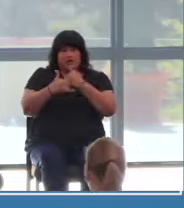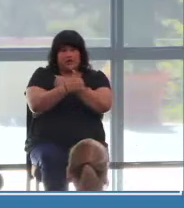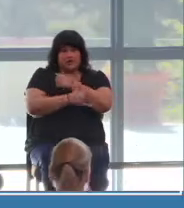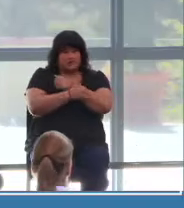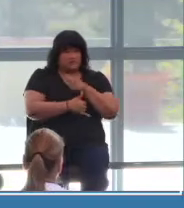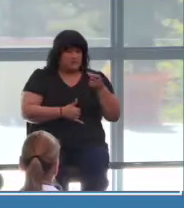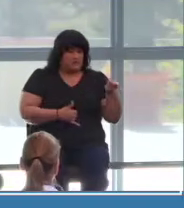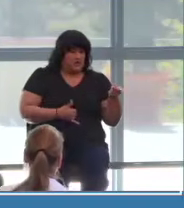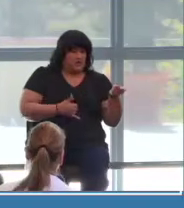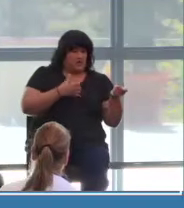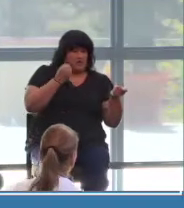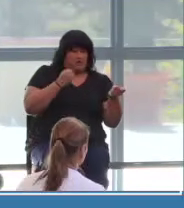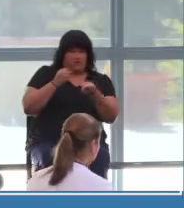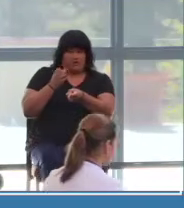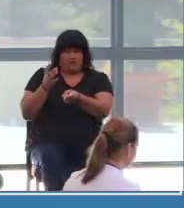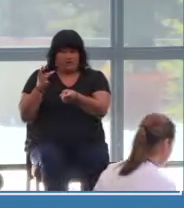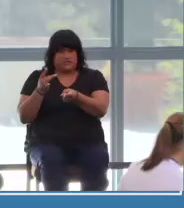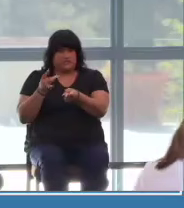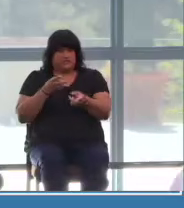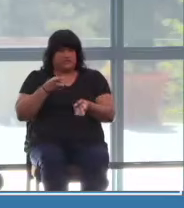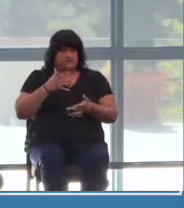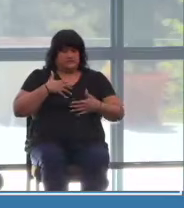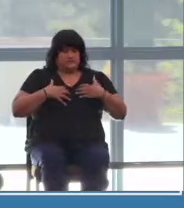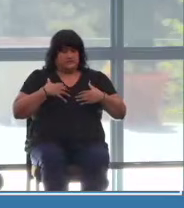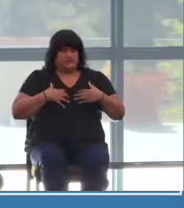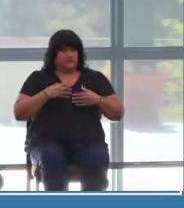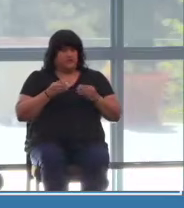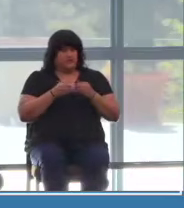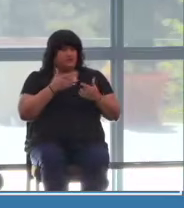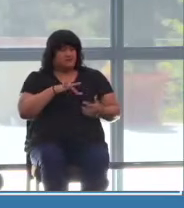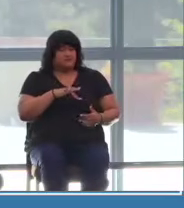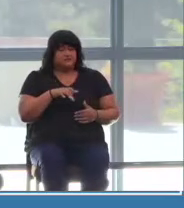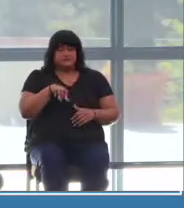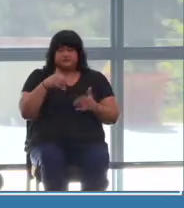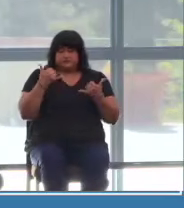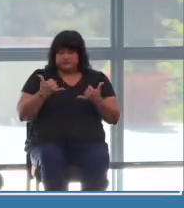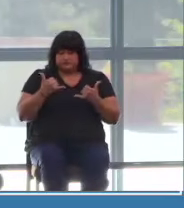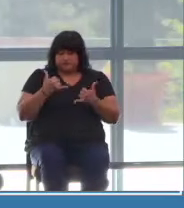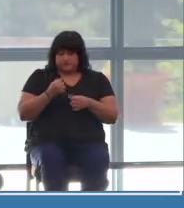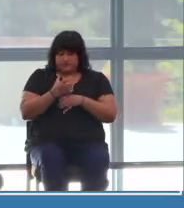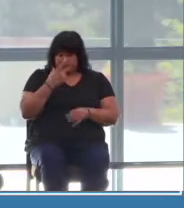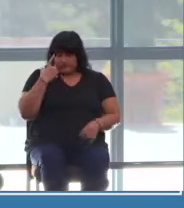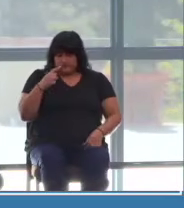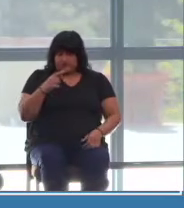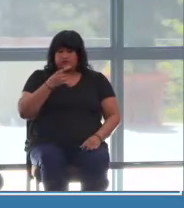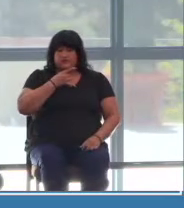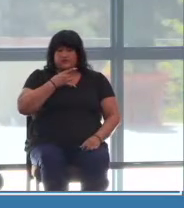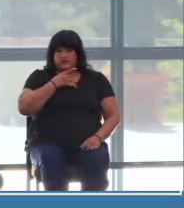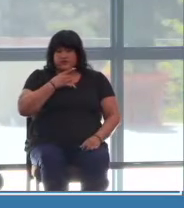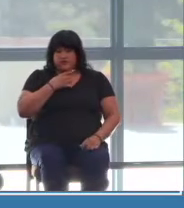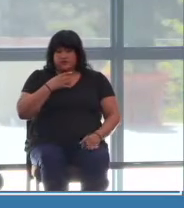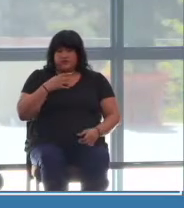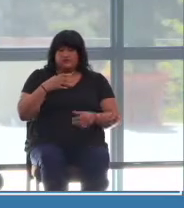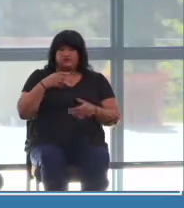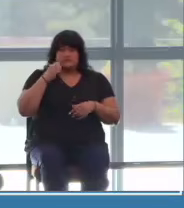it. What are the pros and cons of hormonal therapy in menopause for those with lupus?